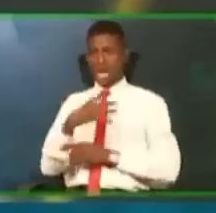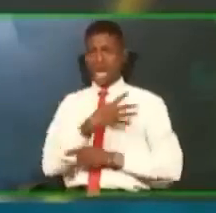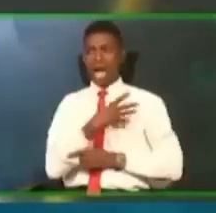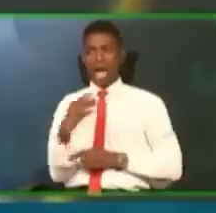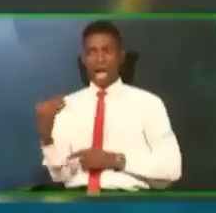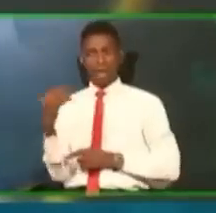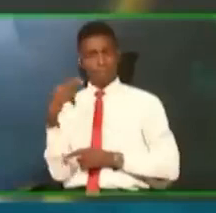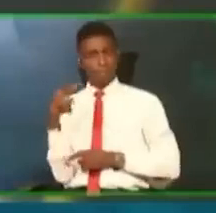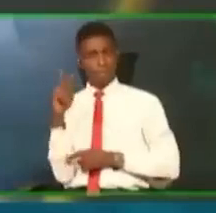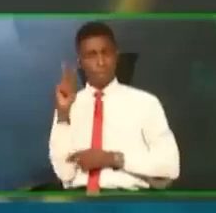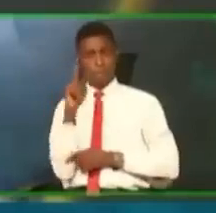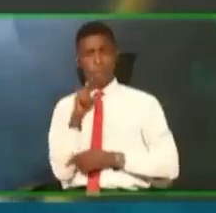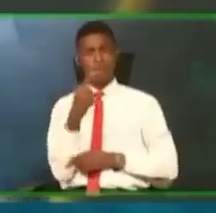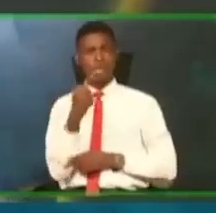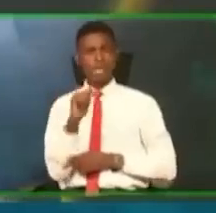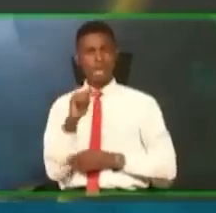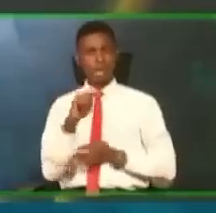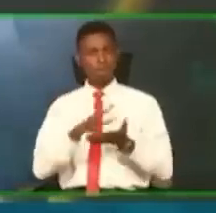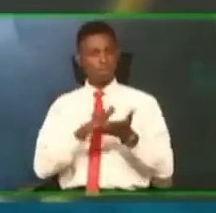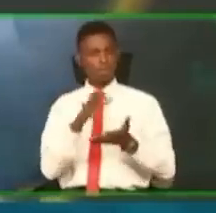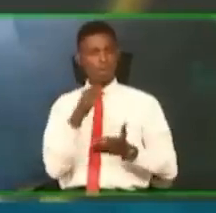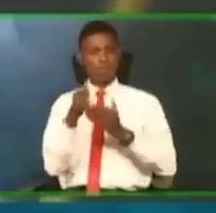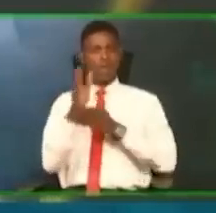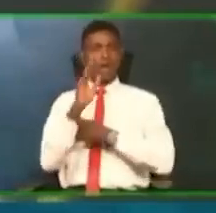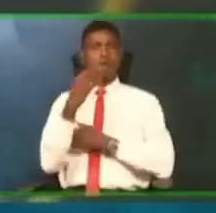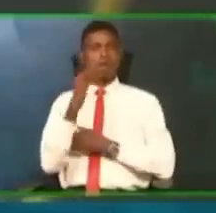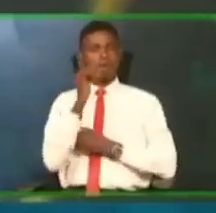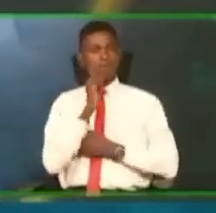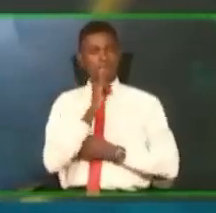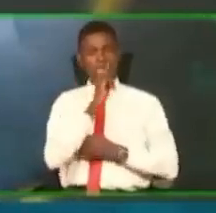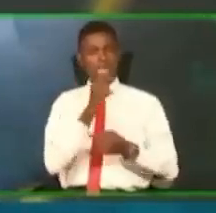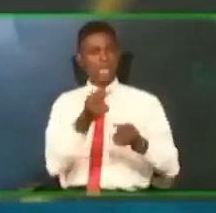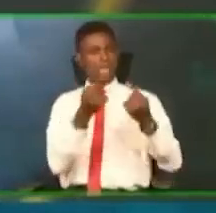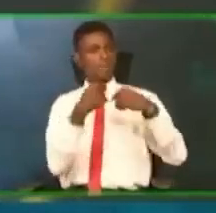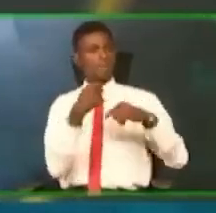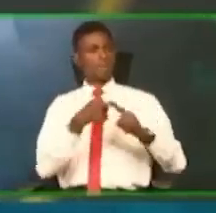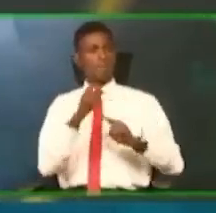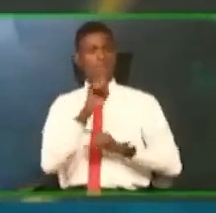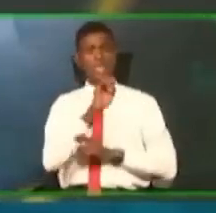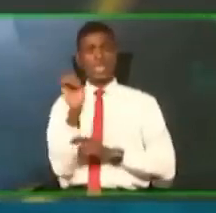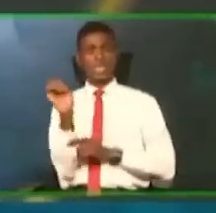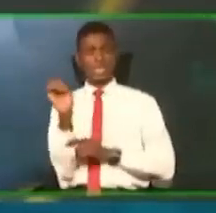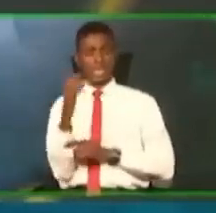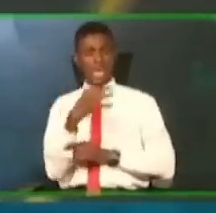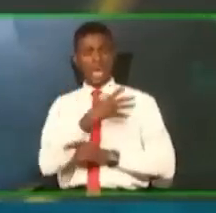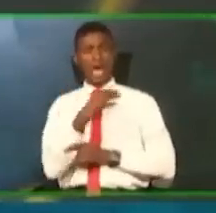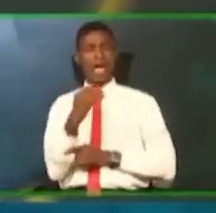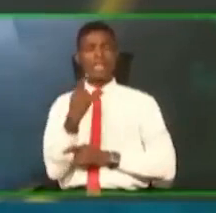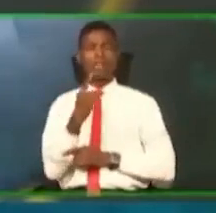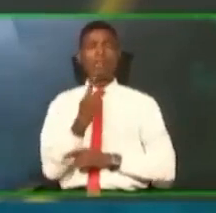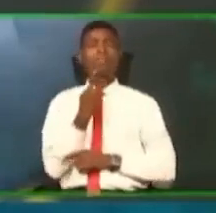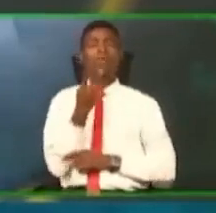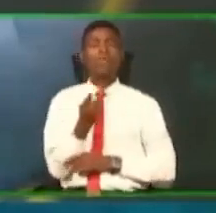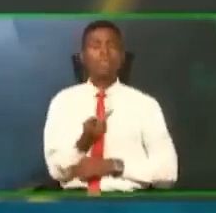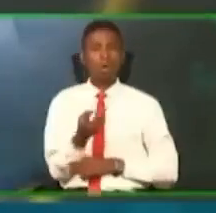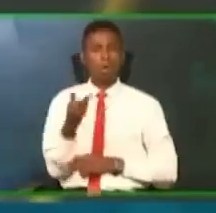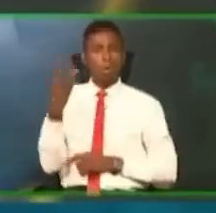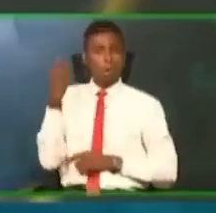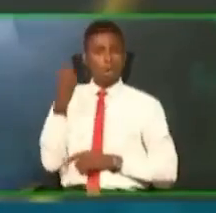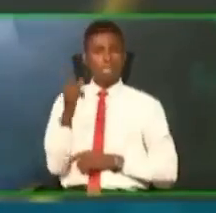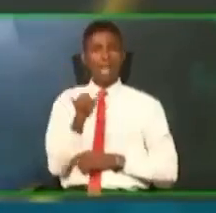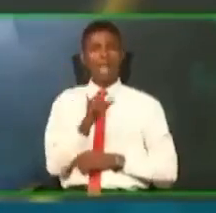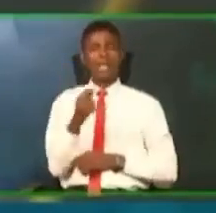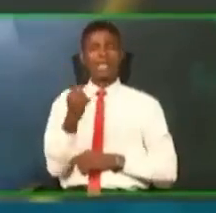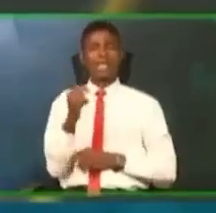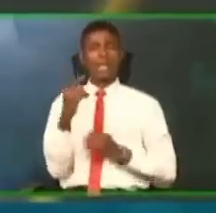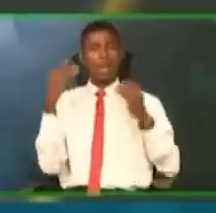the glory of the God of Israel came from the way of the east, and his voice was like the